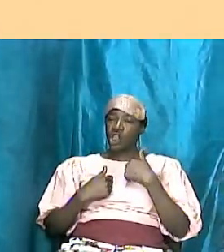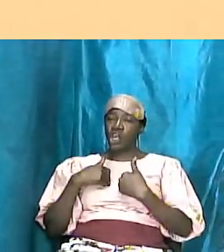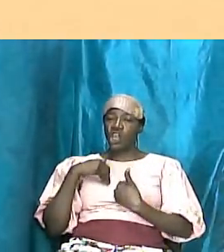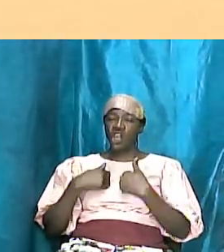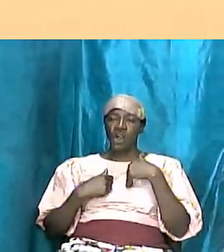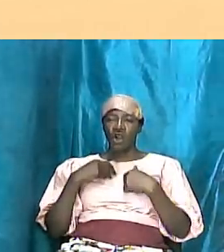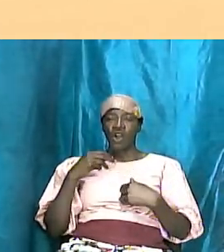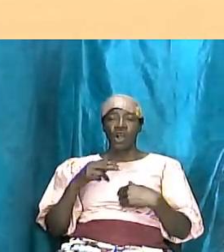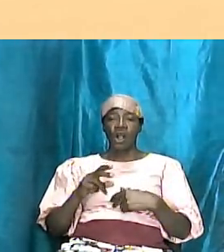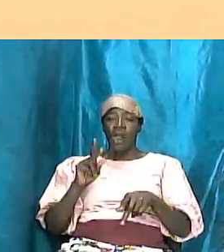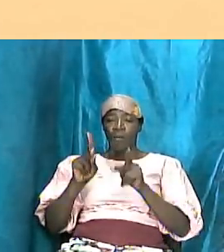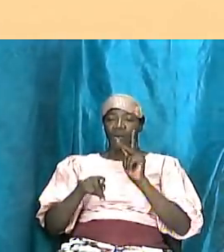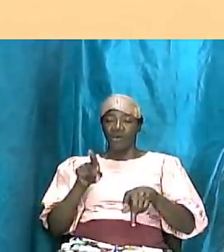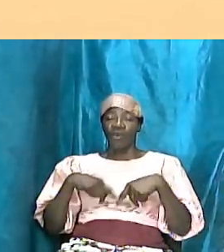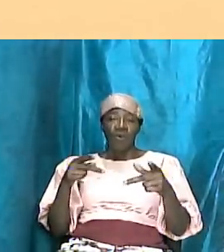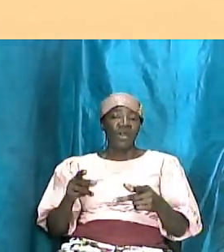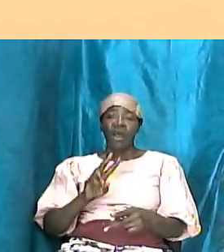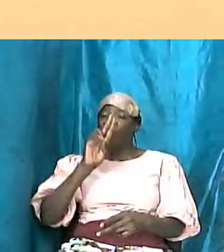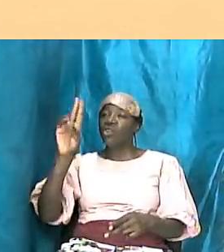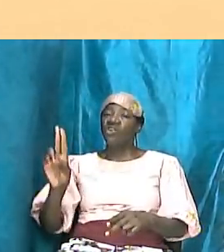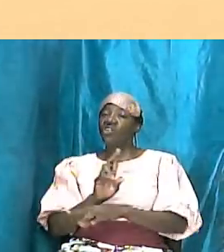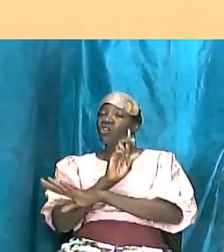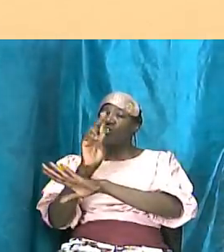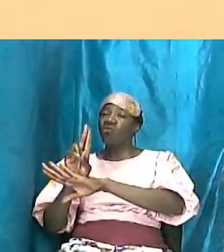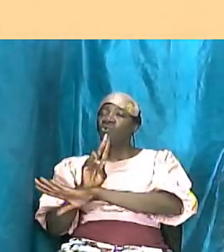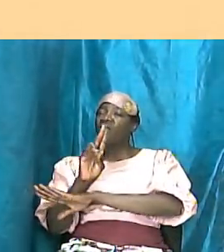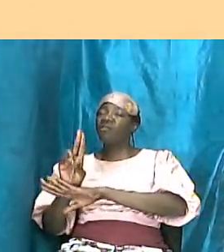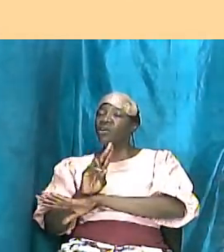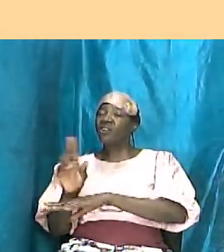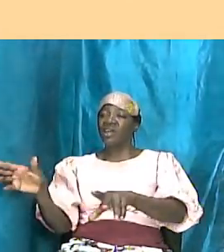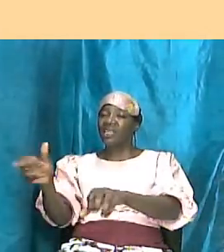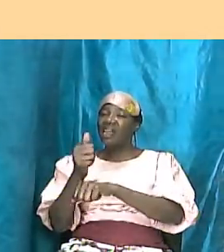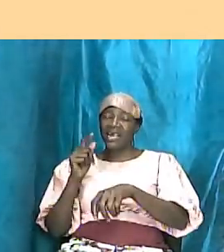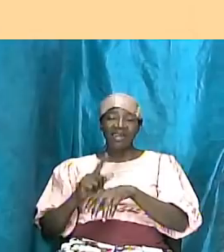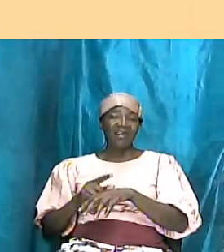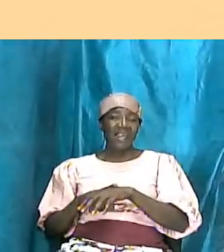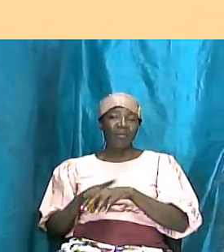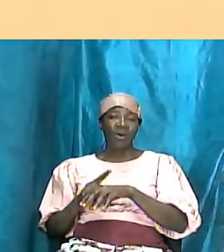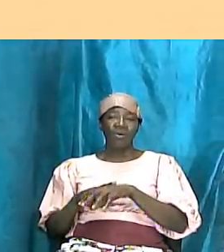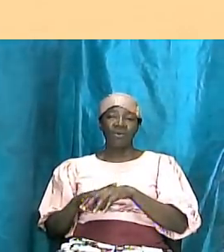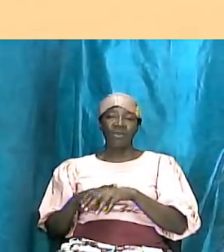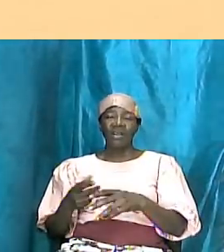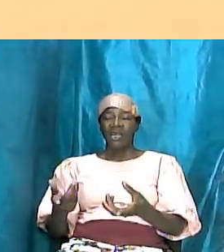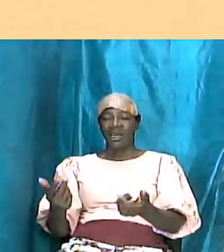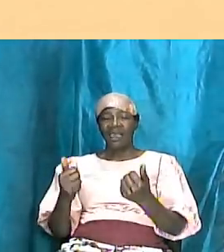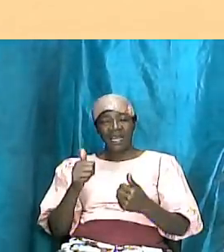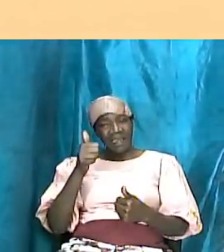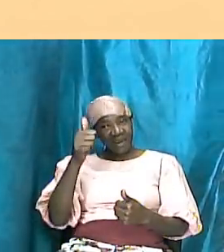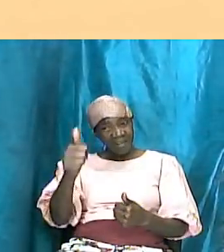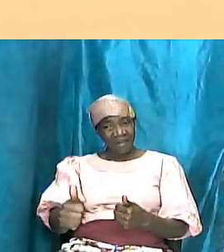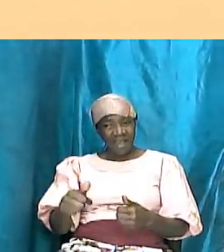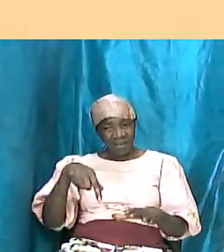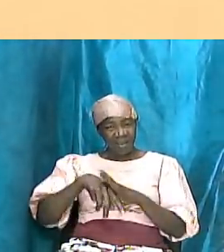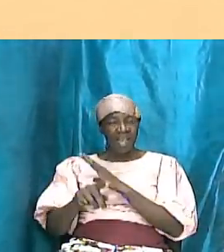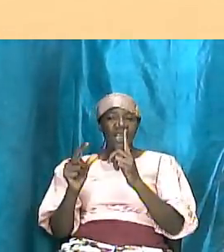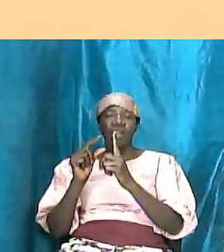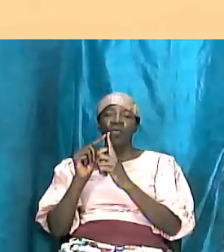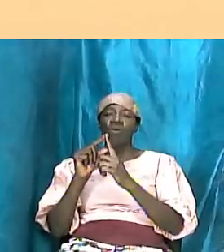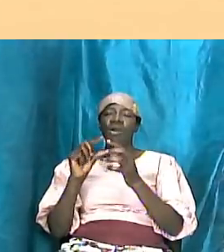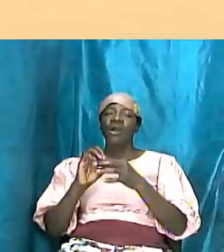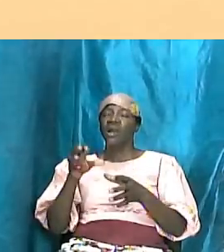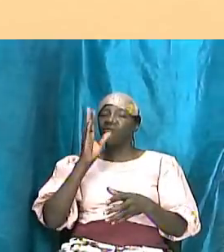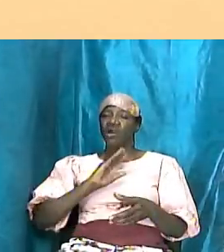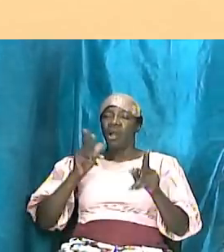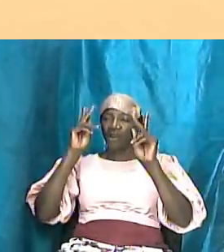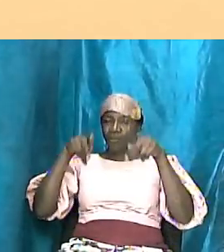off to university, I want every young person that is taking the time out to get themselves into the Word of God, to rivet this